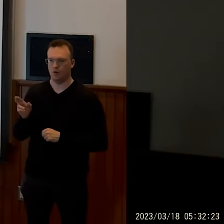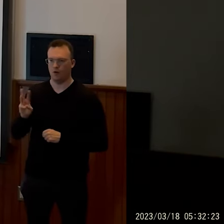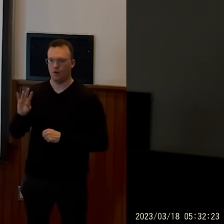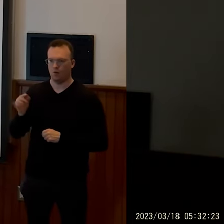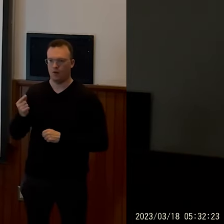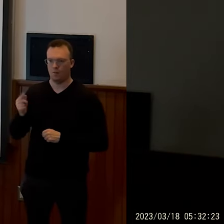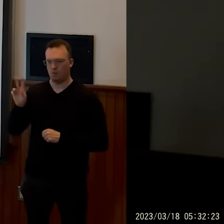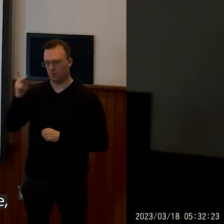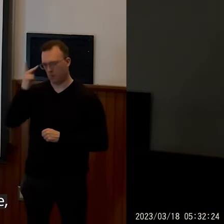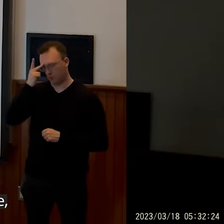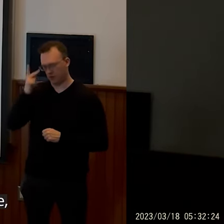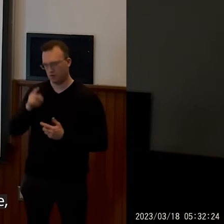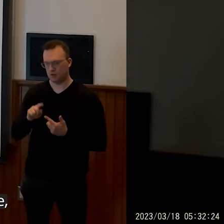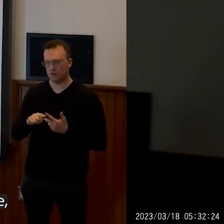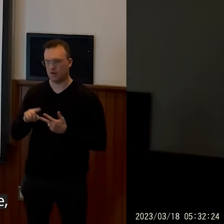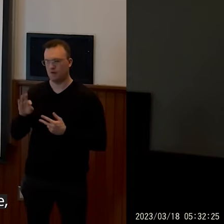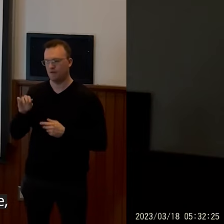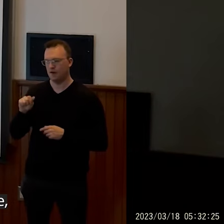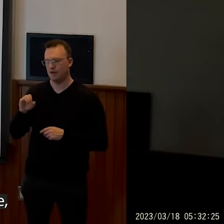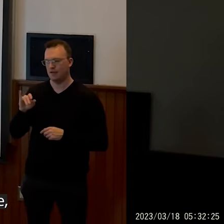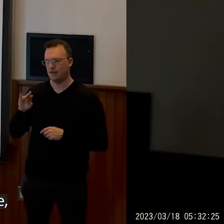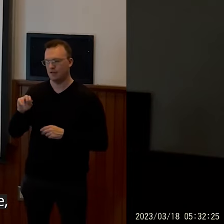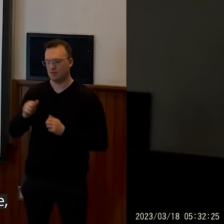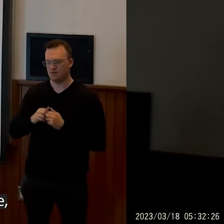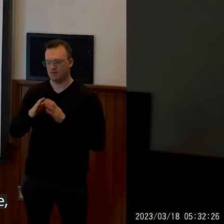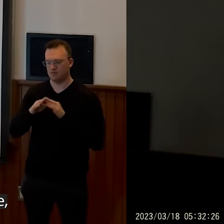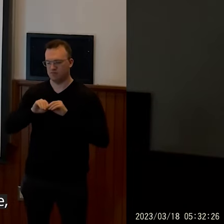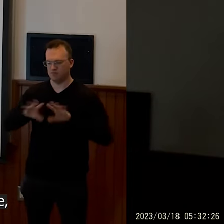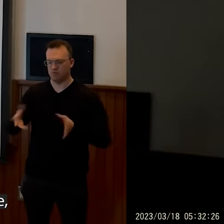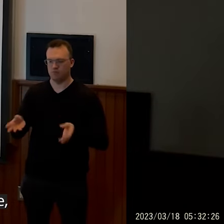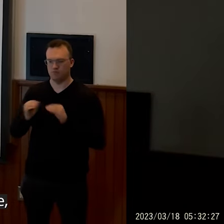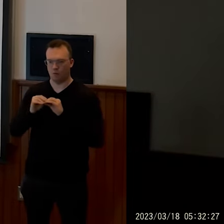politics, around fascism across Europe,